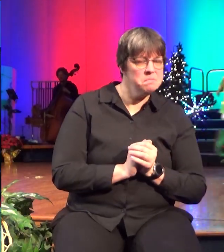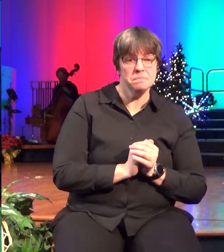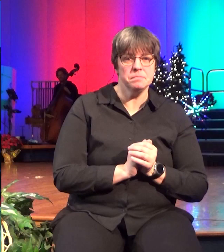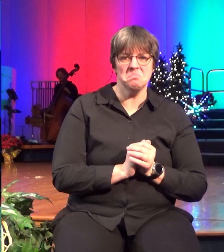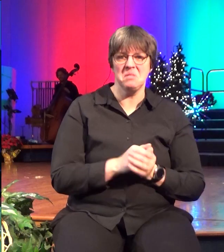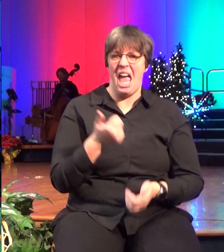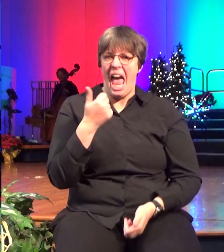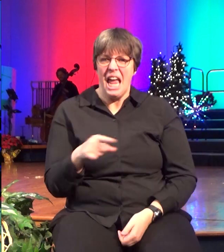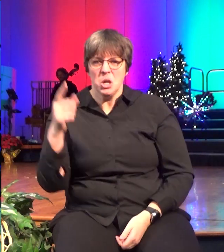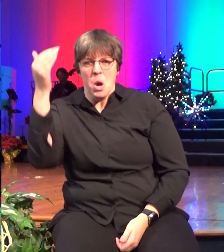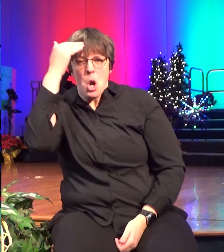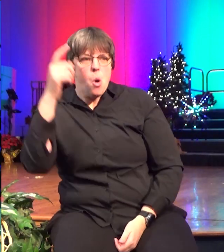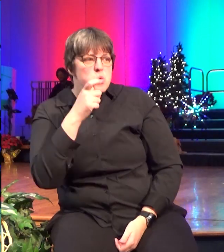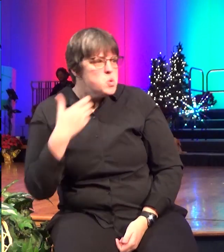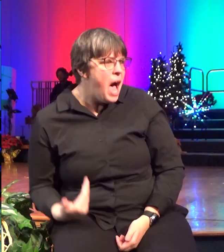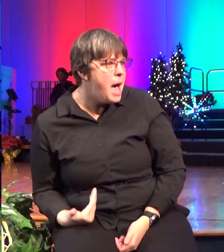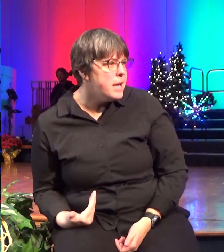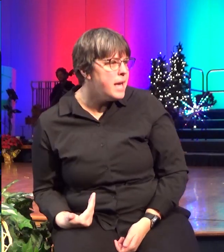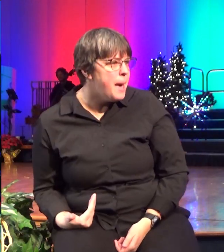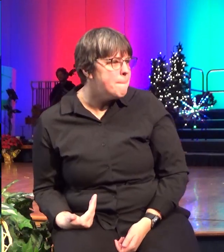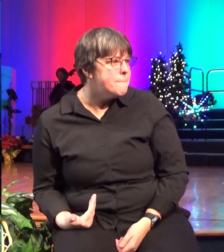Does anyone know who I am?